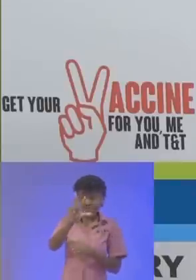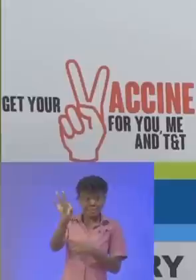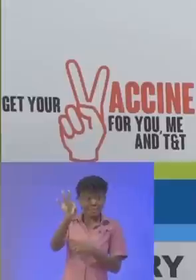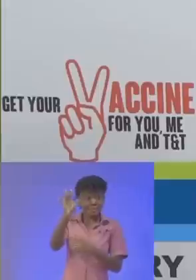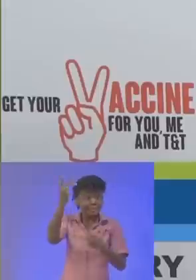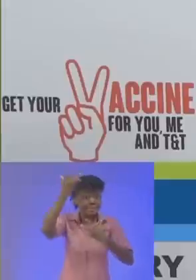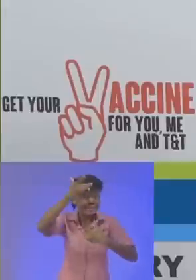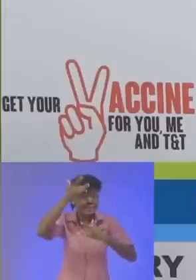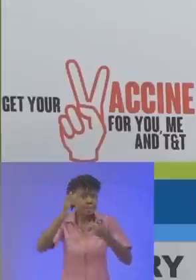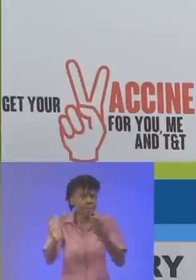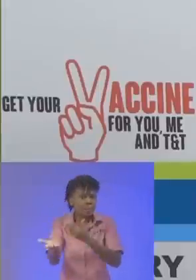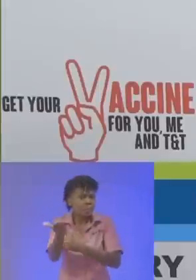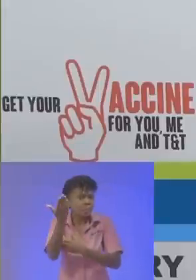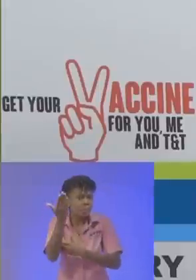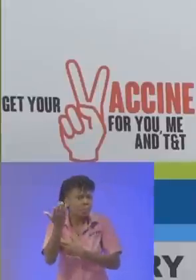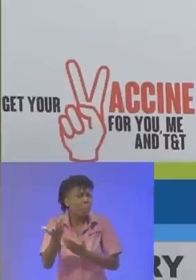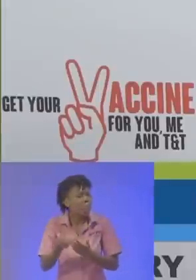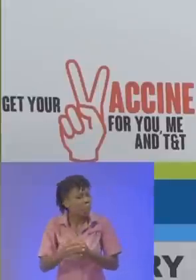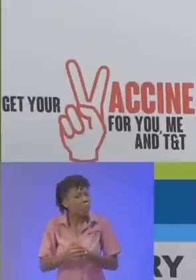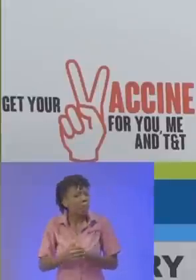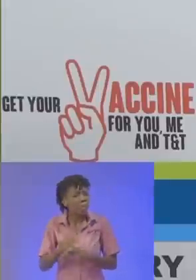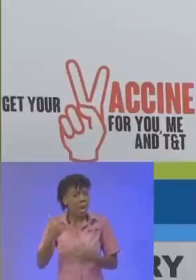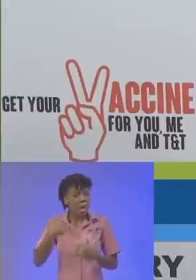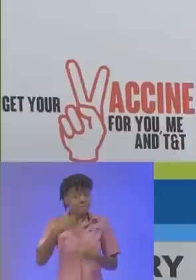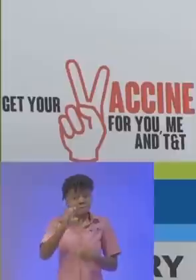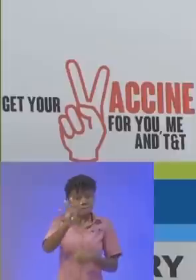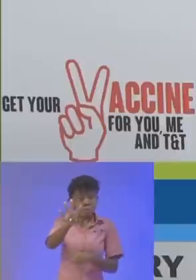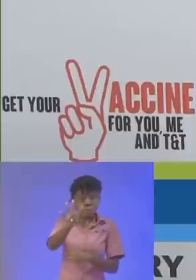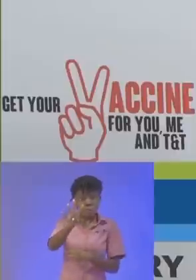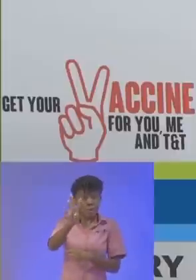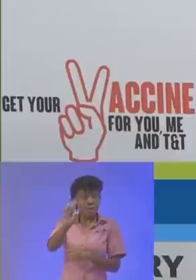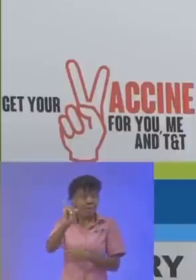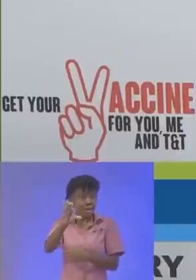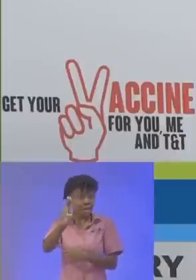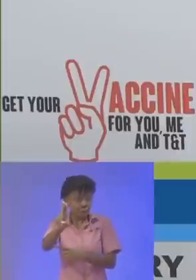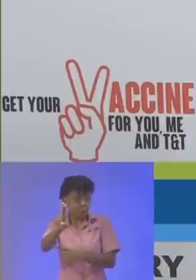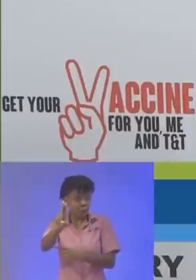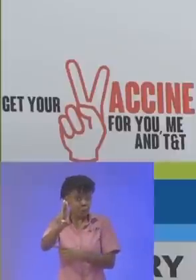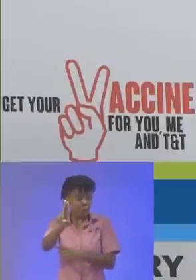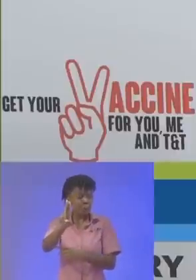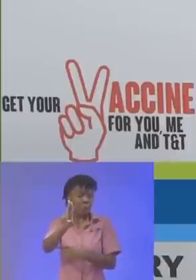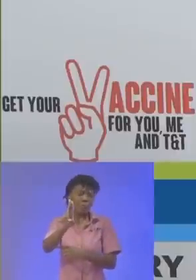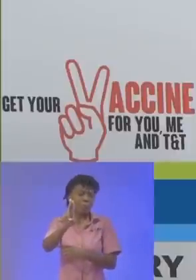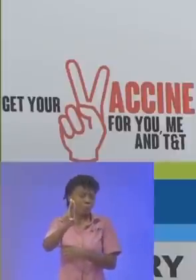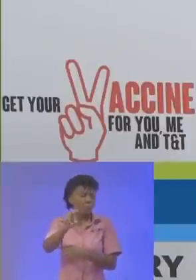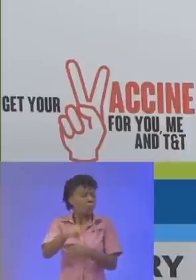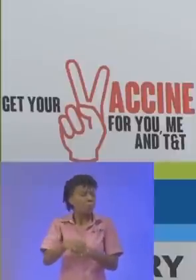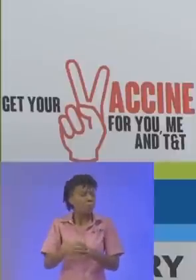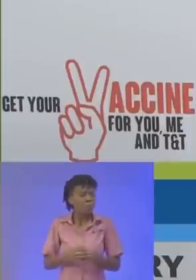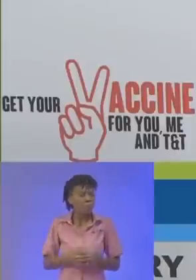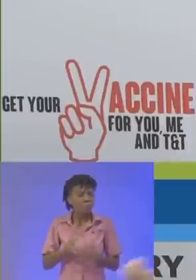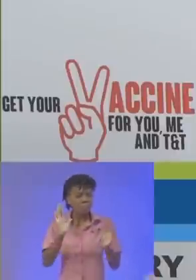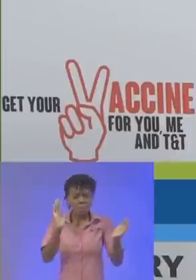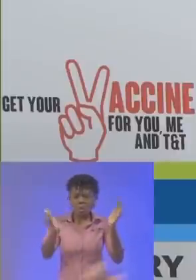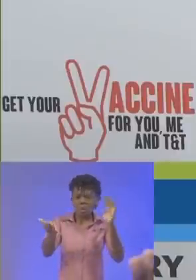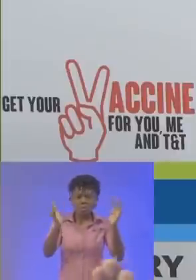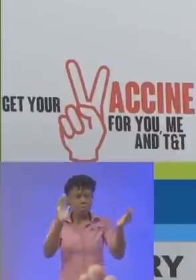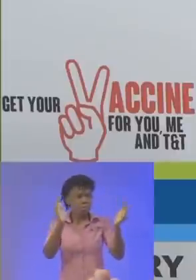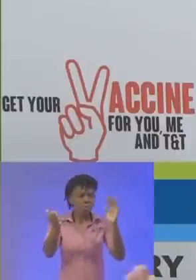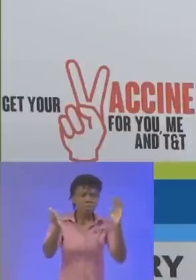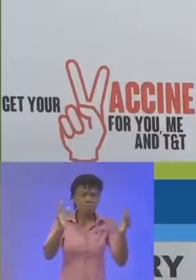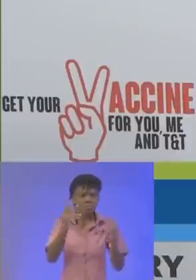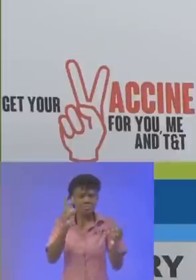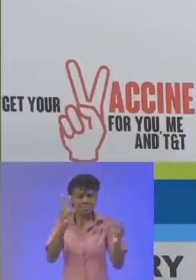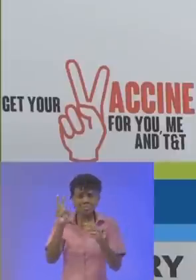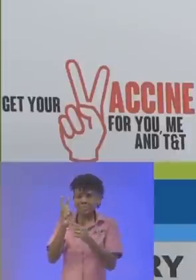morning with 4 ICU level patients. Yet again, a far cry from the 200 or so patients